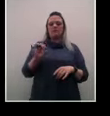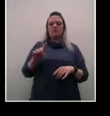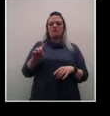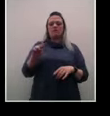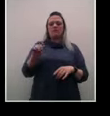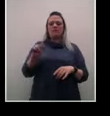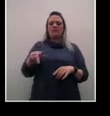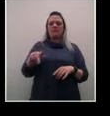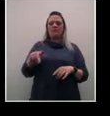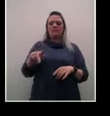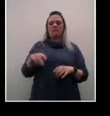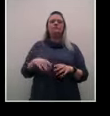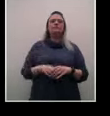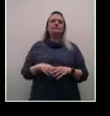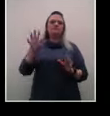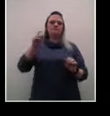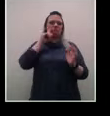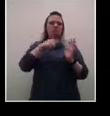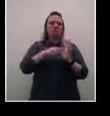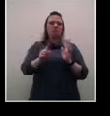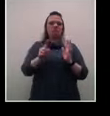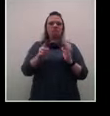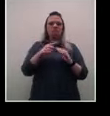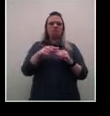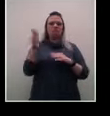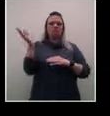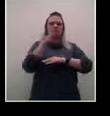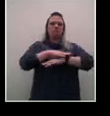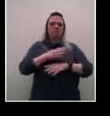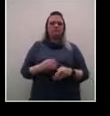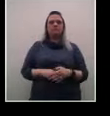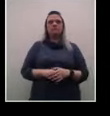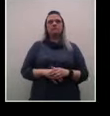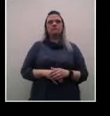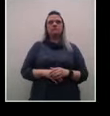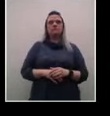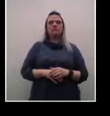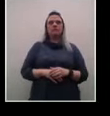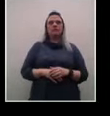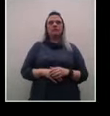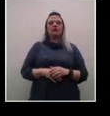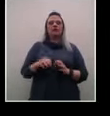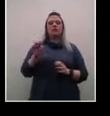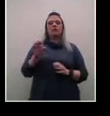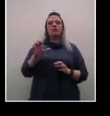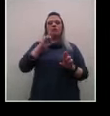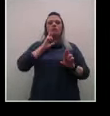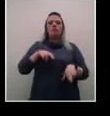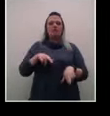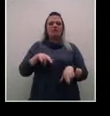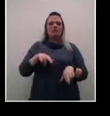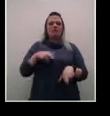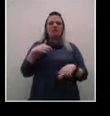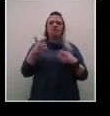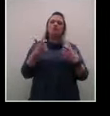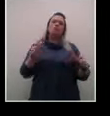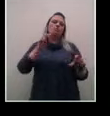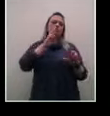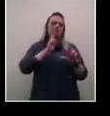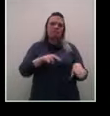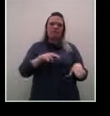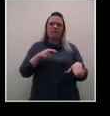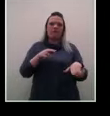www.erie.gov/COVID-map. And you can check that out during the day. It's updated throughout the day. Erie County responds. Of course, we have a huge response even